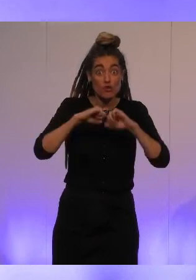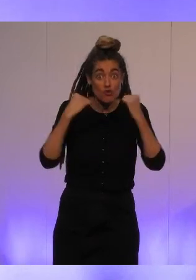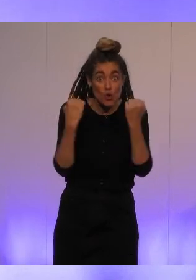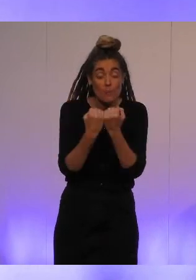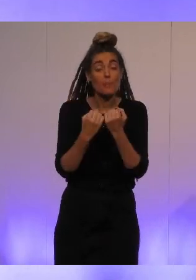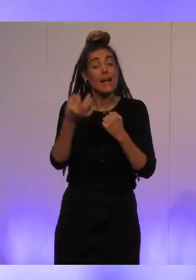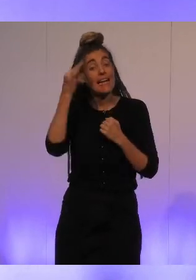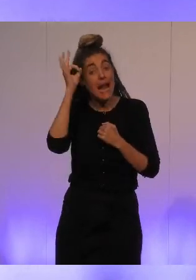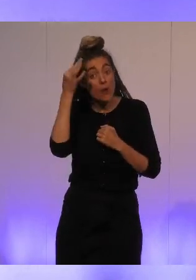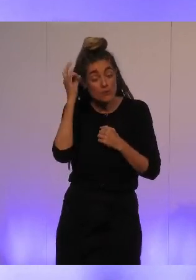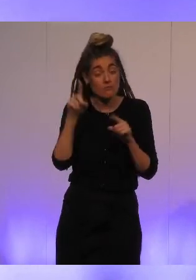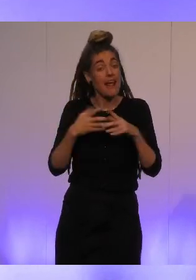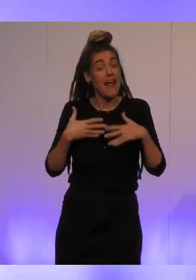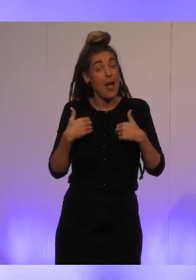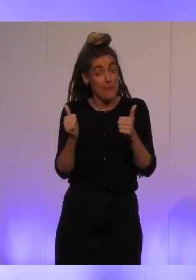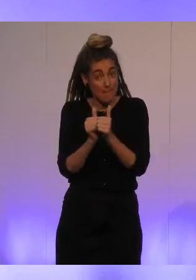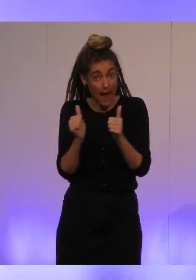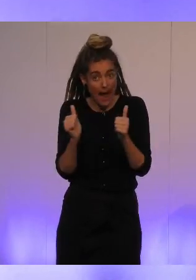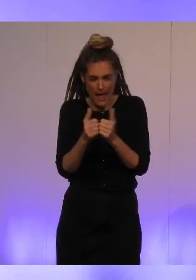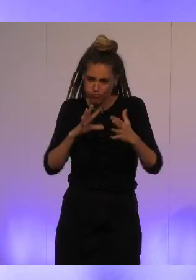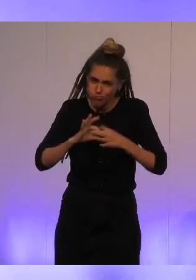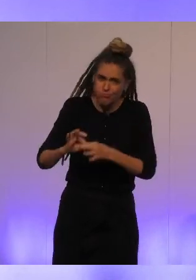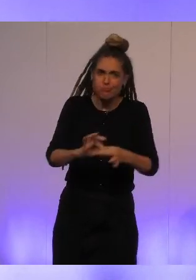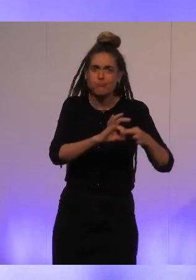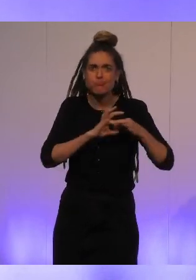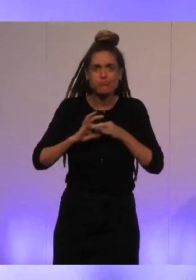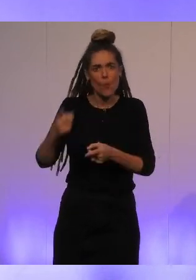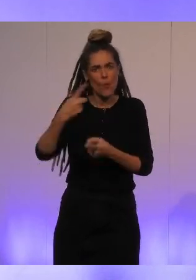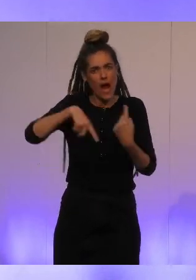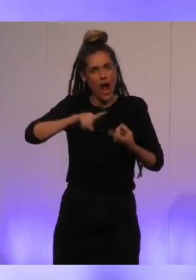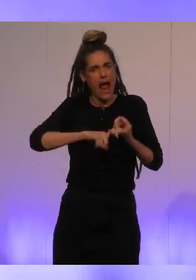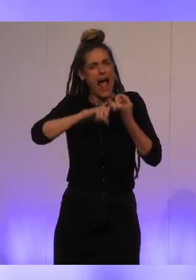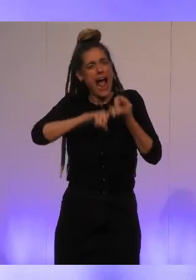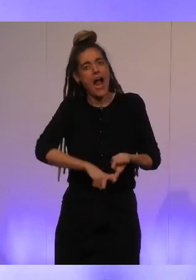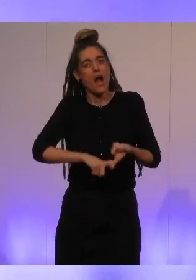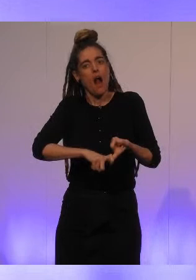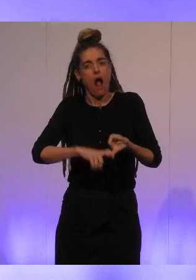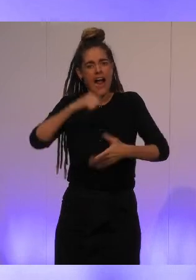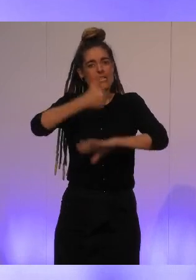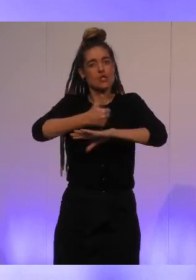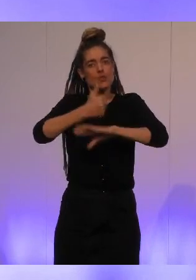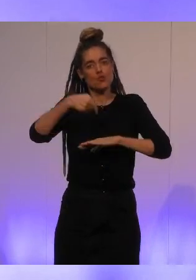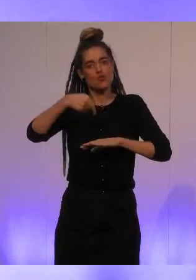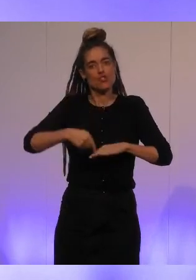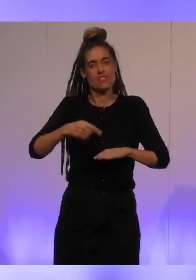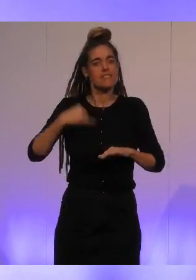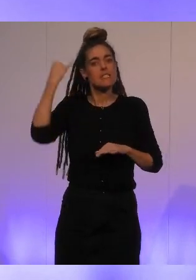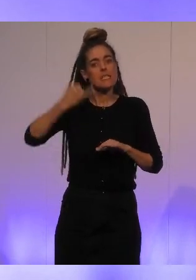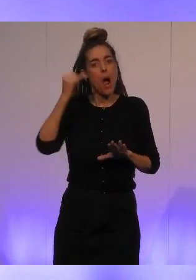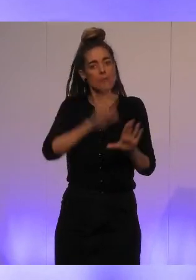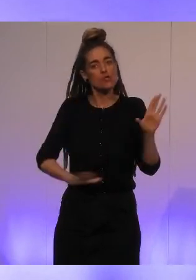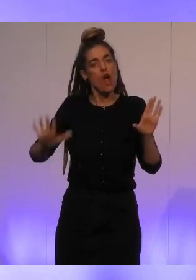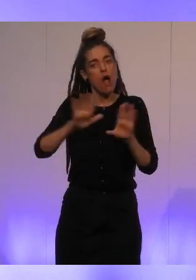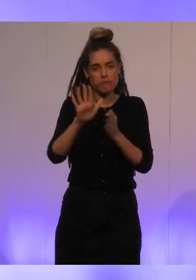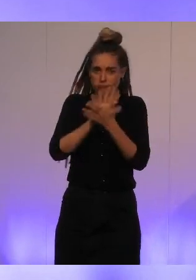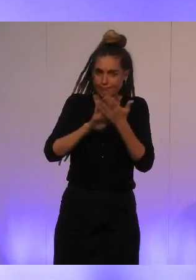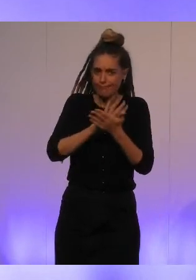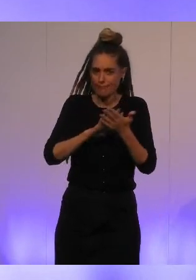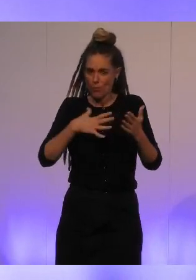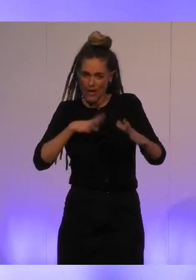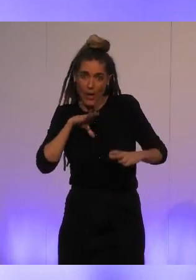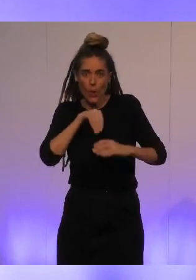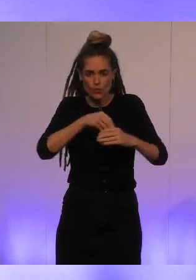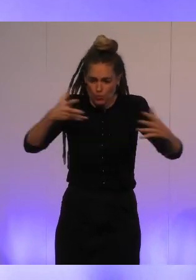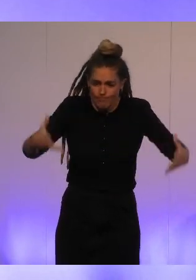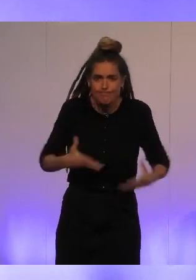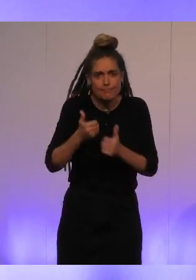health partners. As an anchor institution in Derbyshire, we are using our influence to encourage and support our